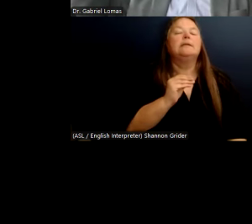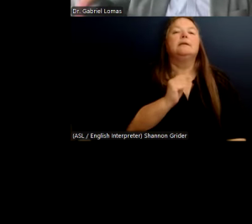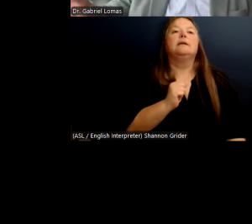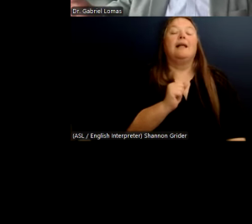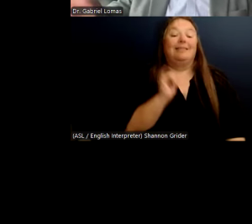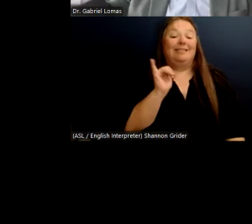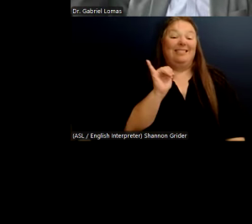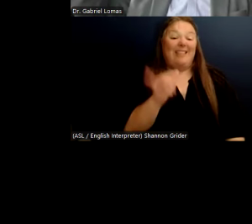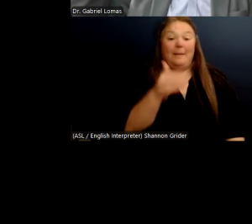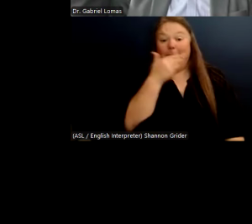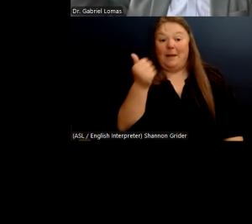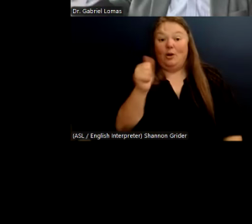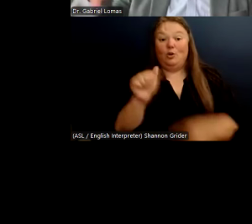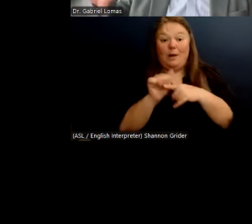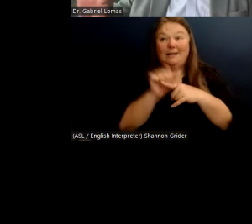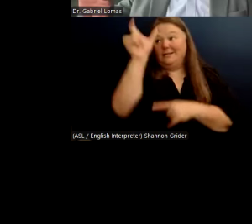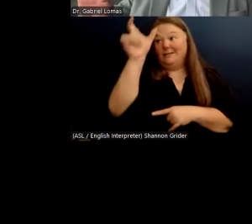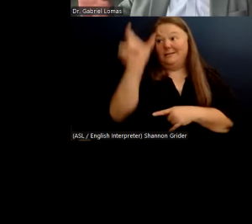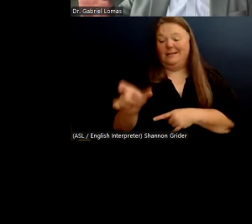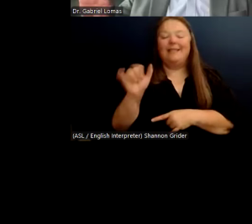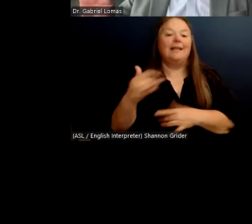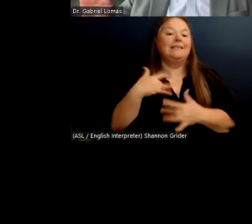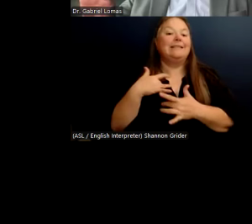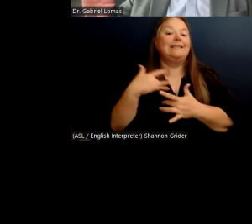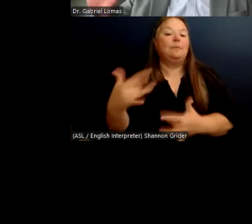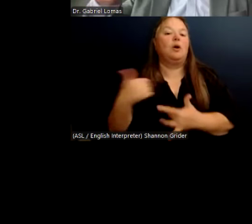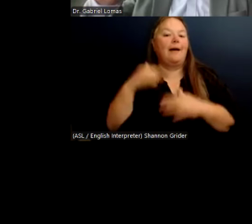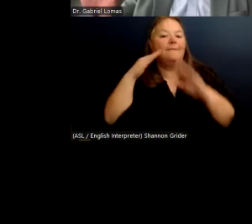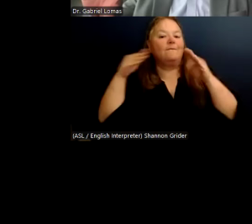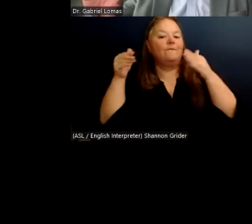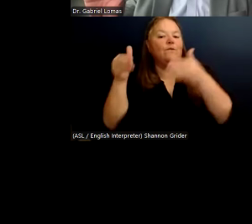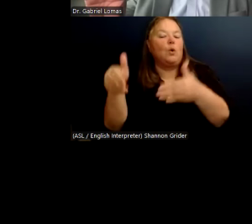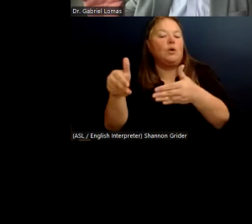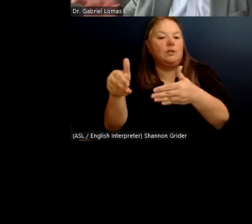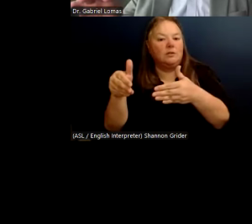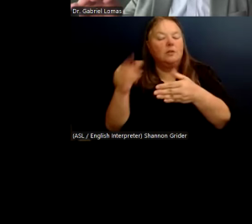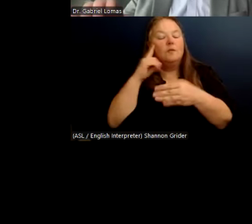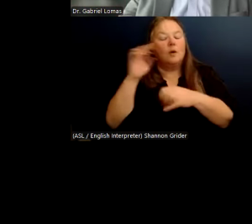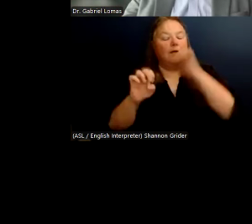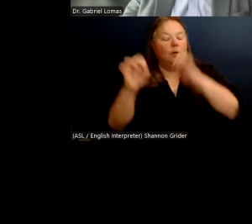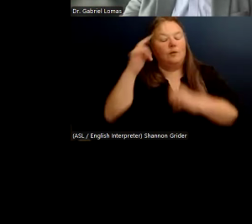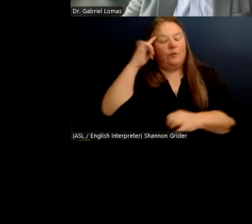better practice column. This would be typical areas that I would focus on when I'm going to do an evaluation for court.